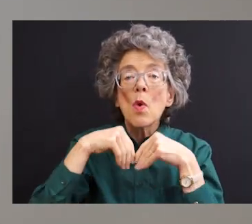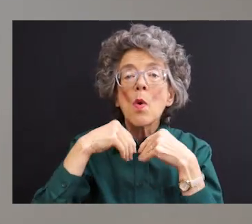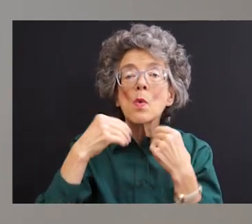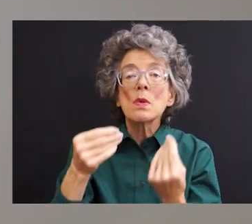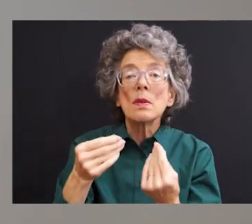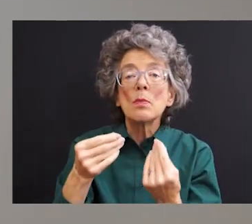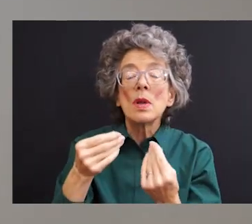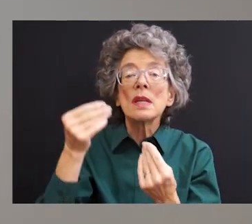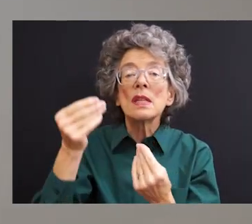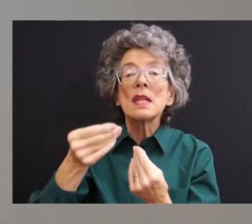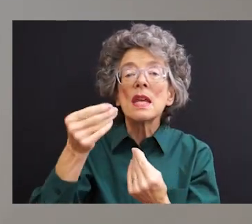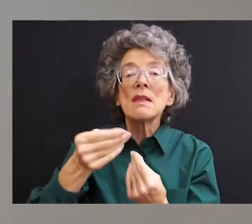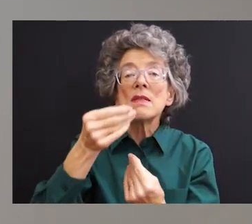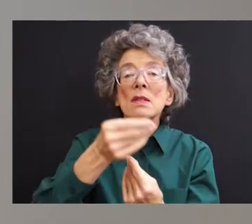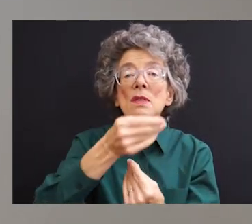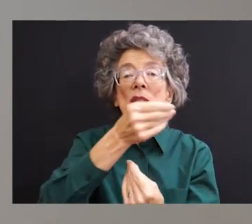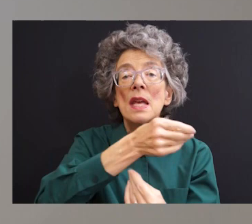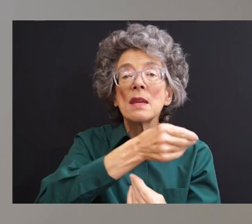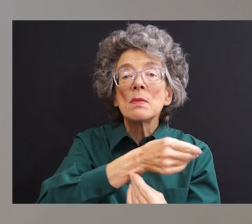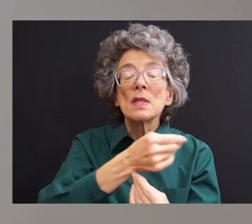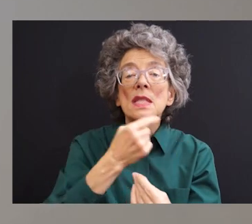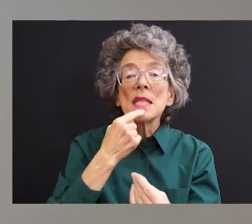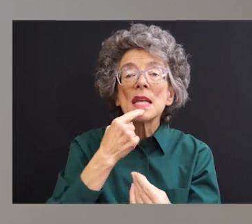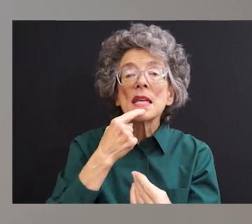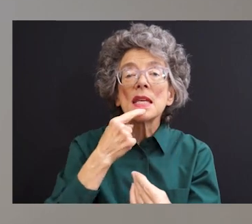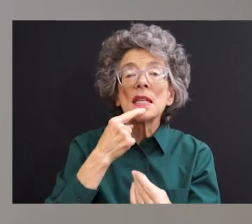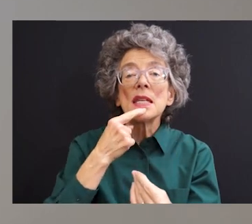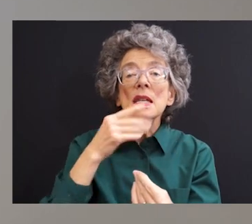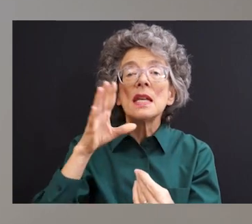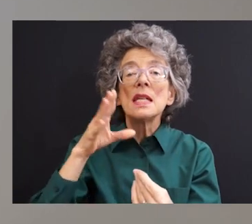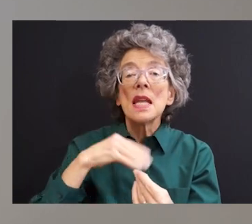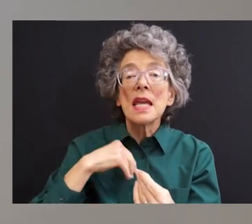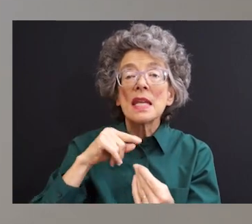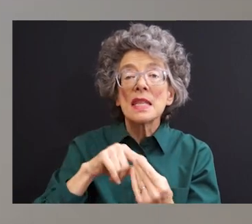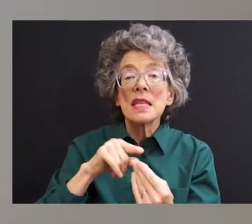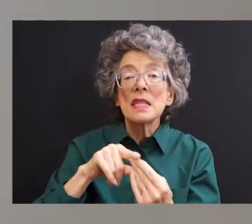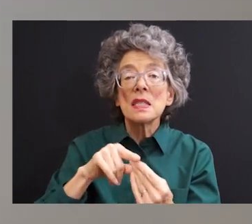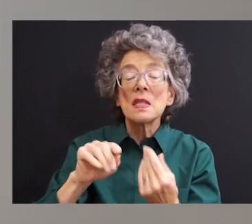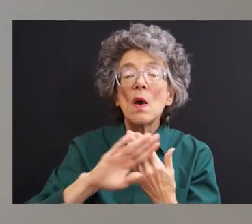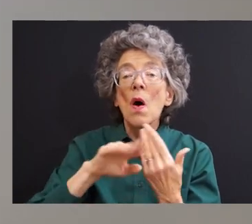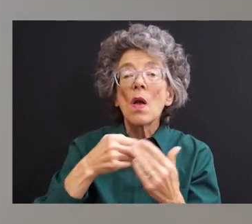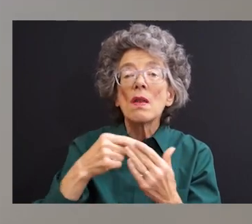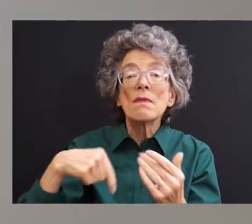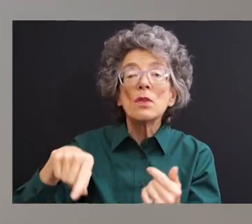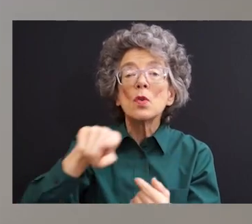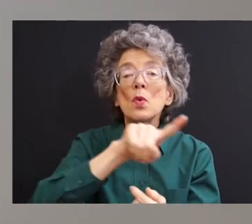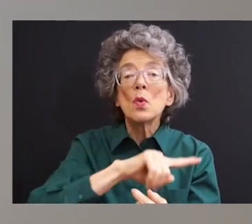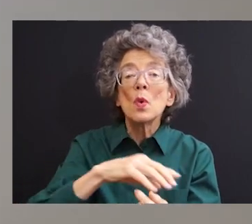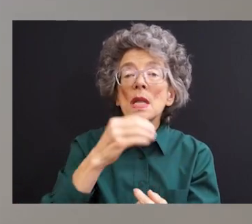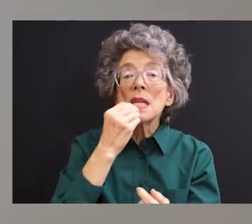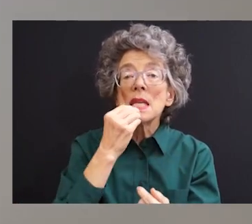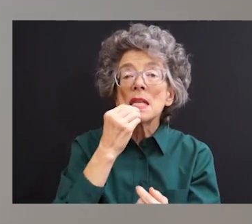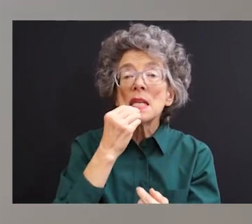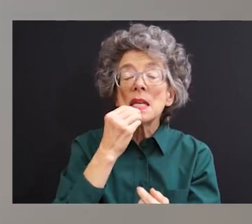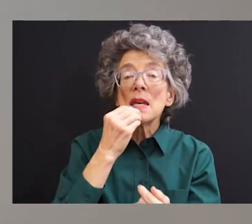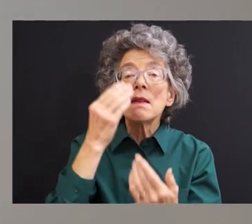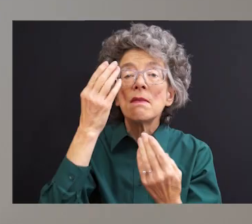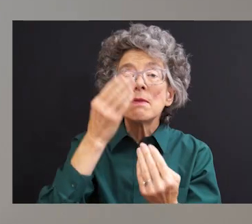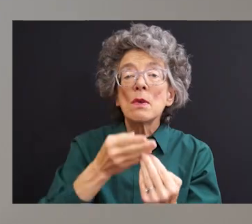the bread, and gave it to his disciples, saying, "Take this, all of you, and eat of